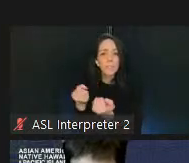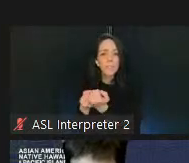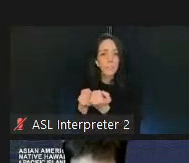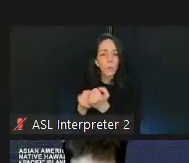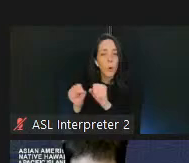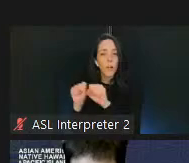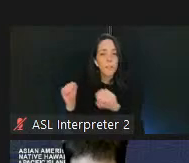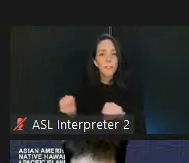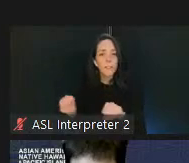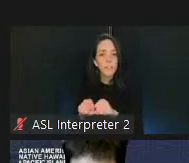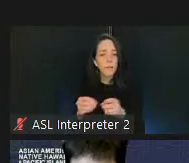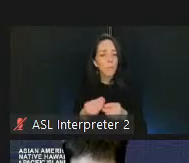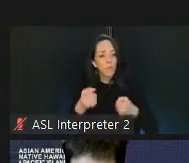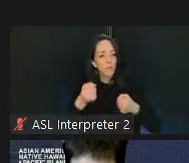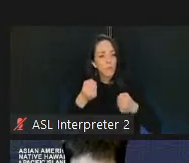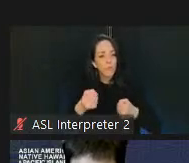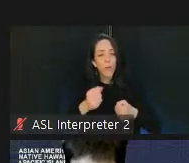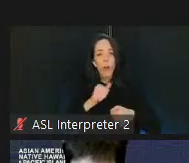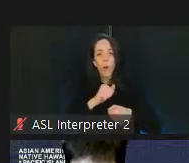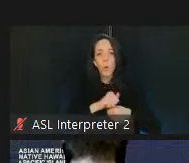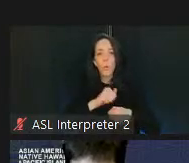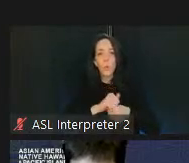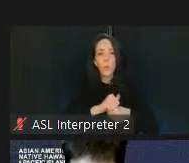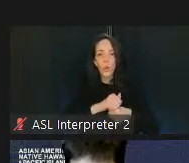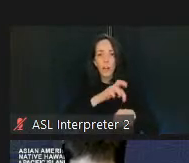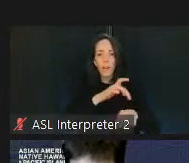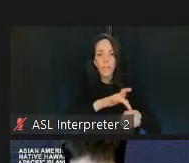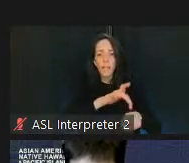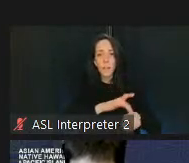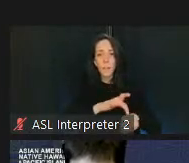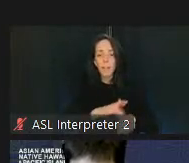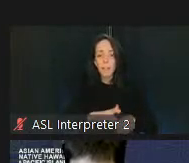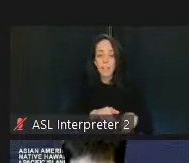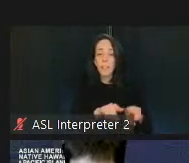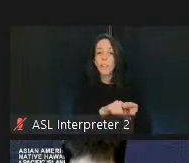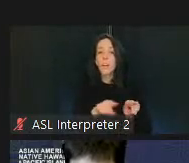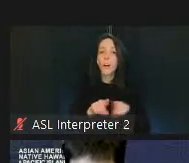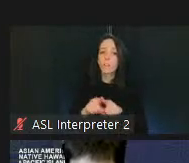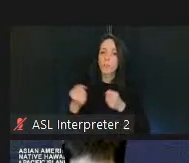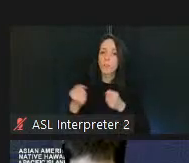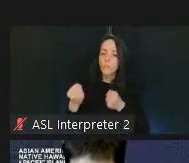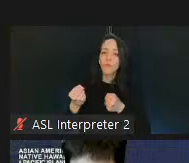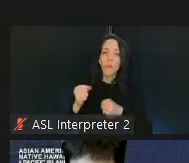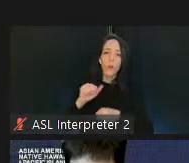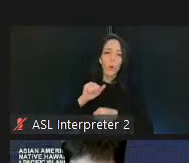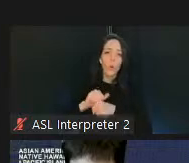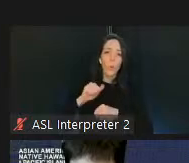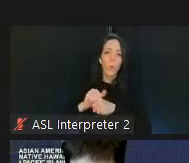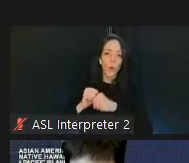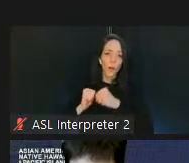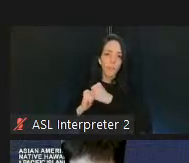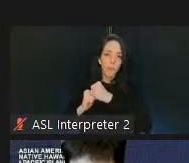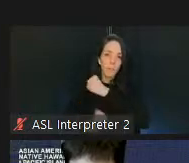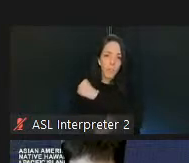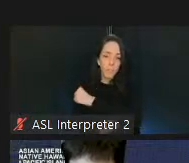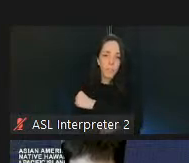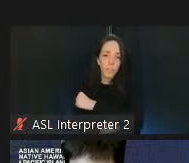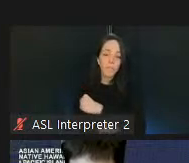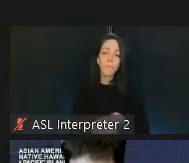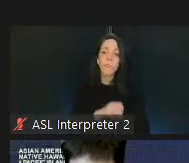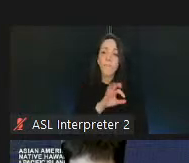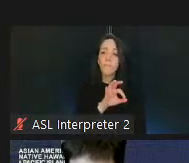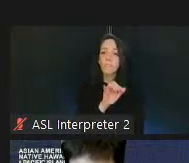strengthen the local workforce, and develop resilient infrastructure. In fiscal year 22-23, staff